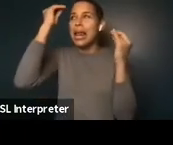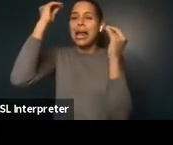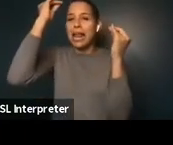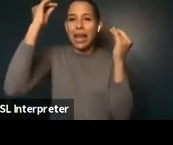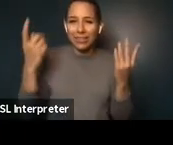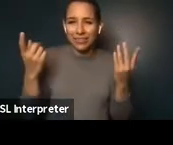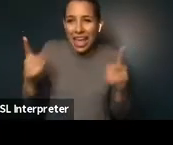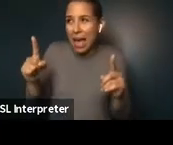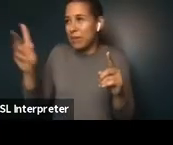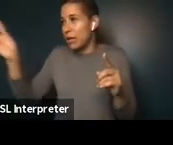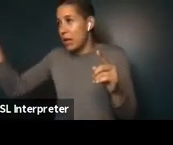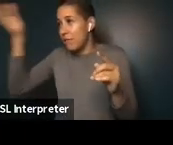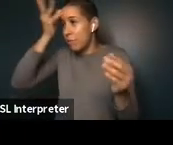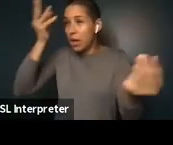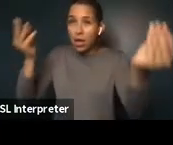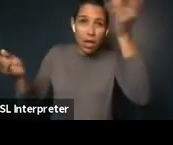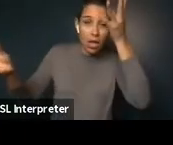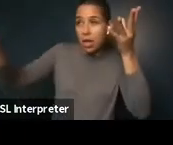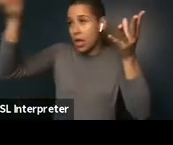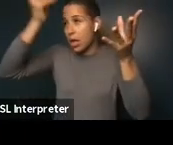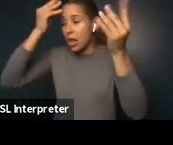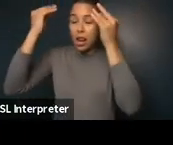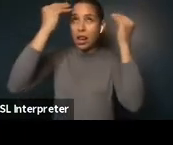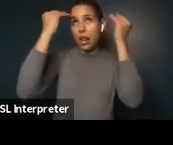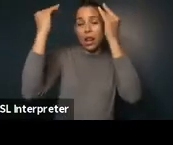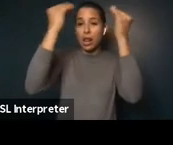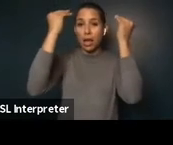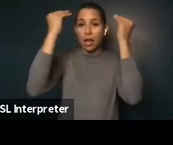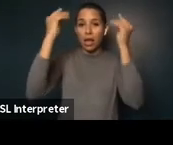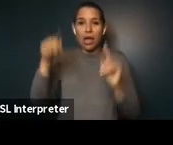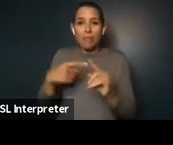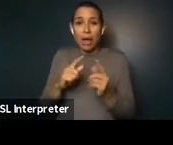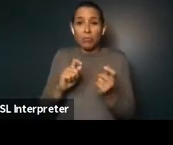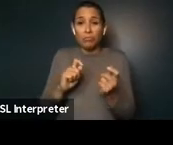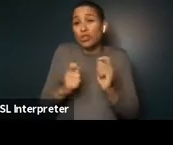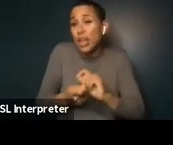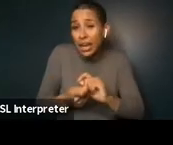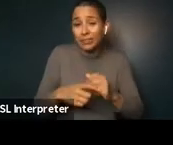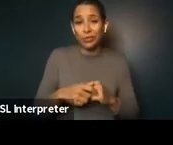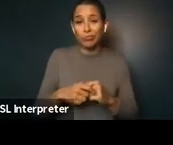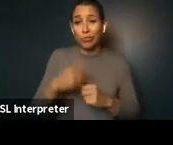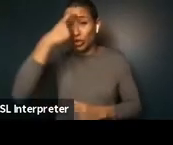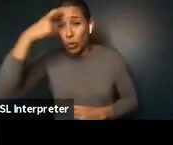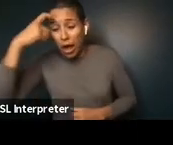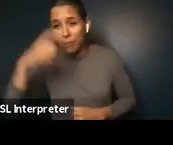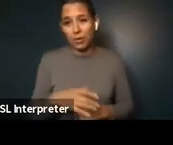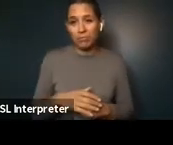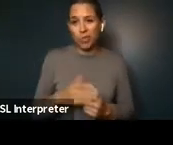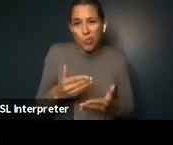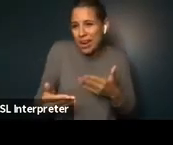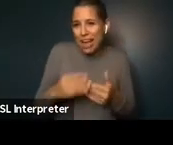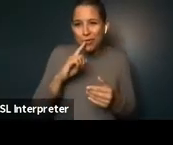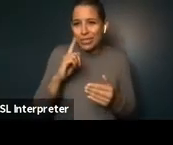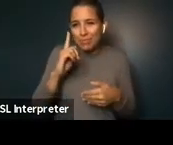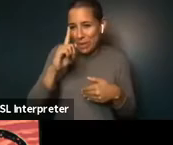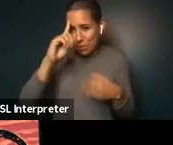information of a change, a trauma, something is being processed. I think,